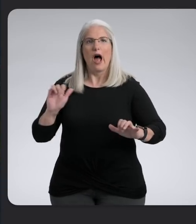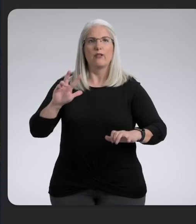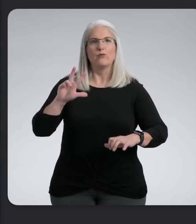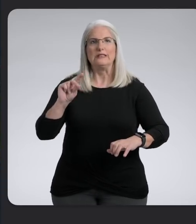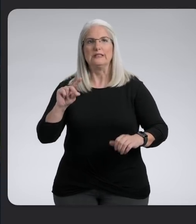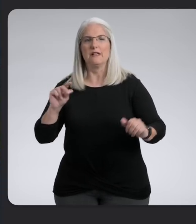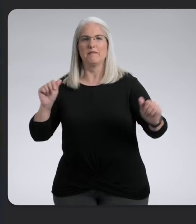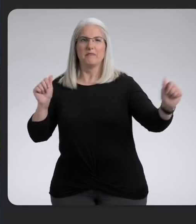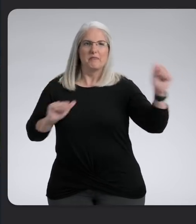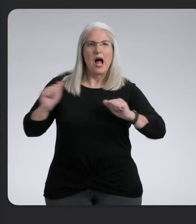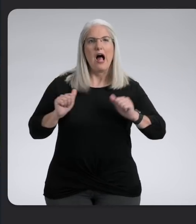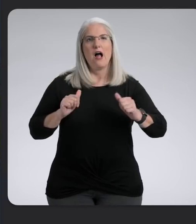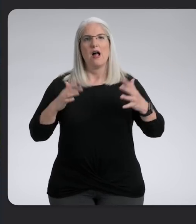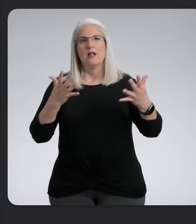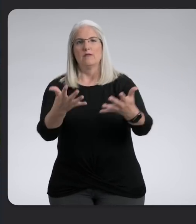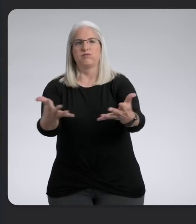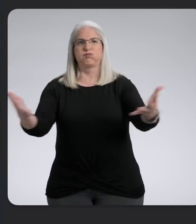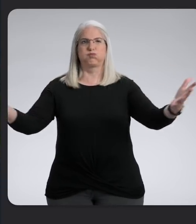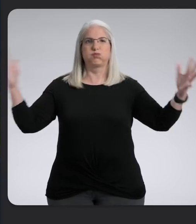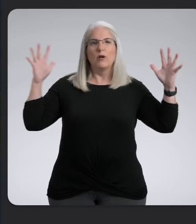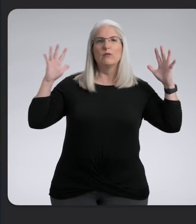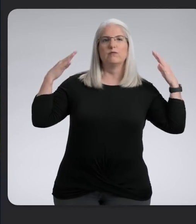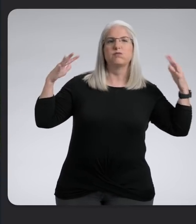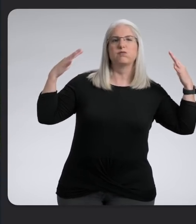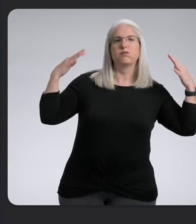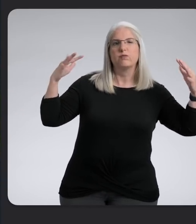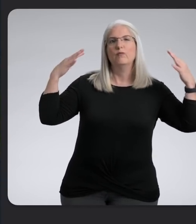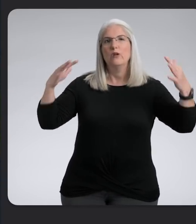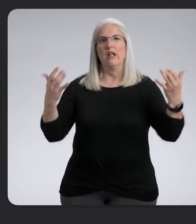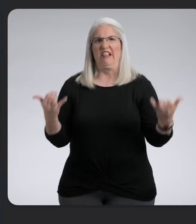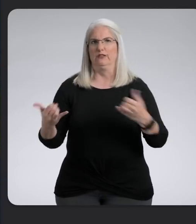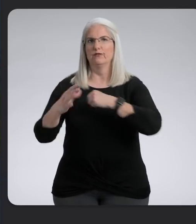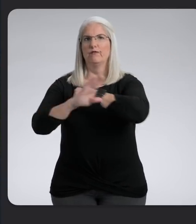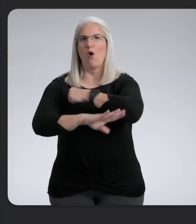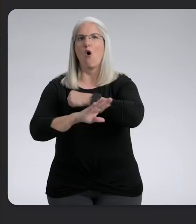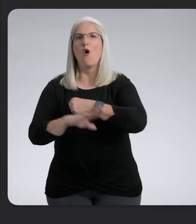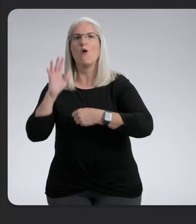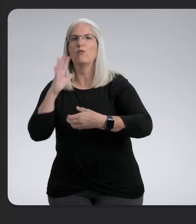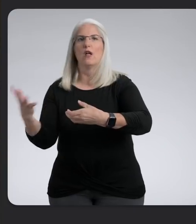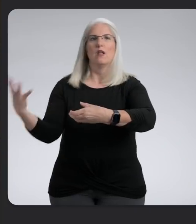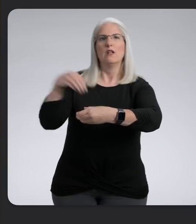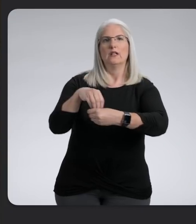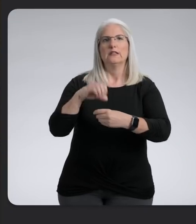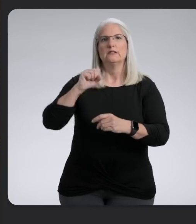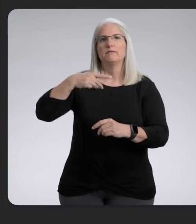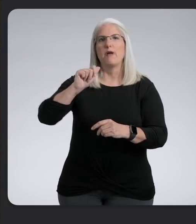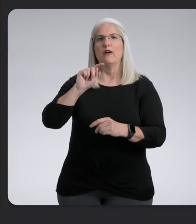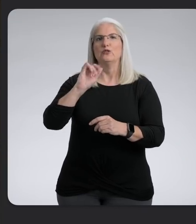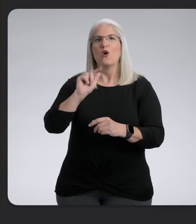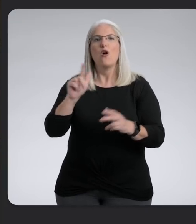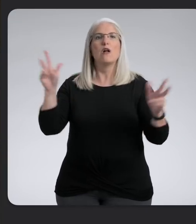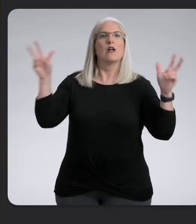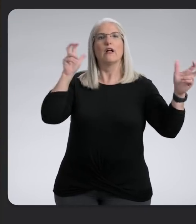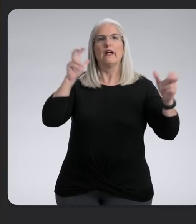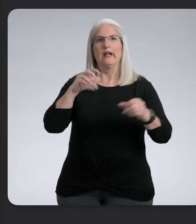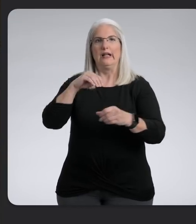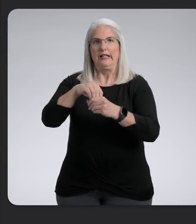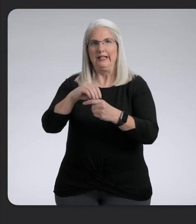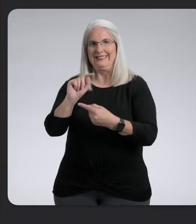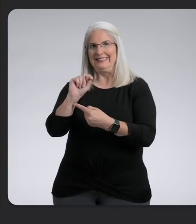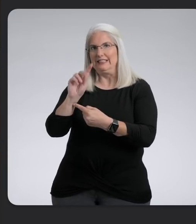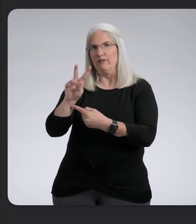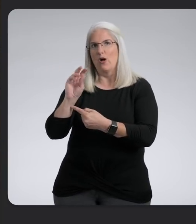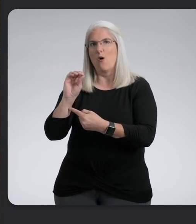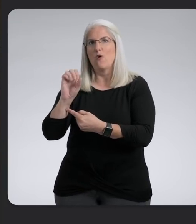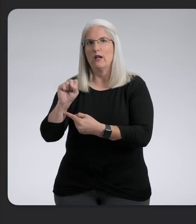to life. This fall, we're excited to extend spatial audio to tvOS. So now you can enjoy the full surround experience